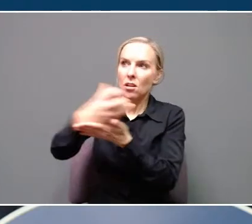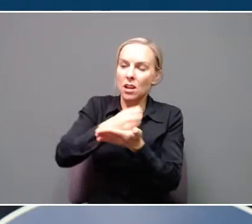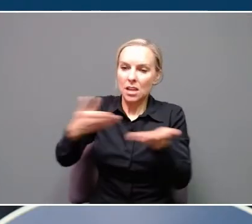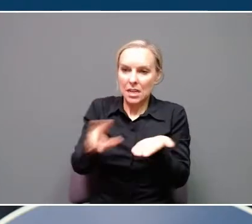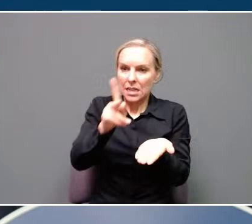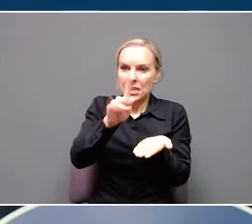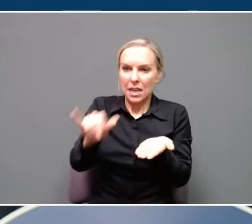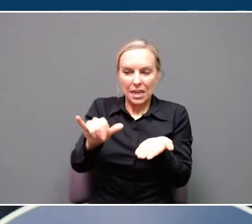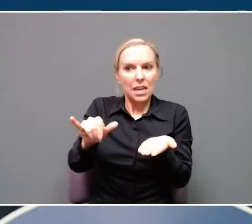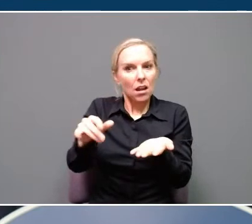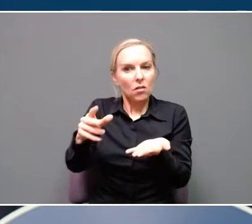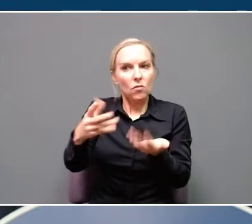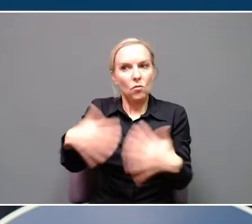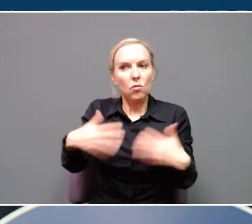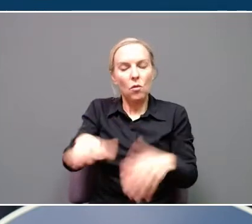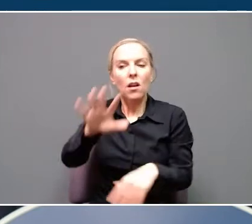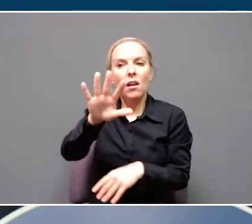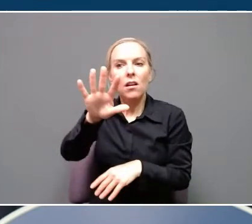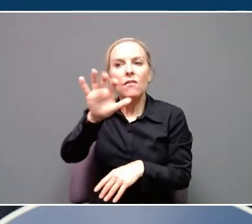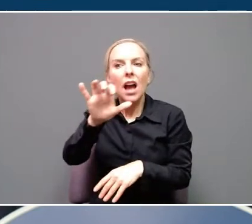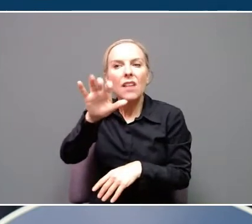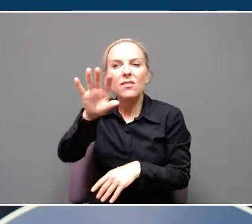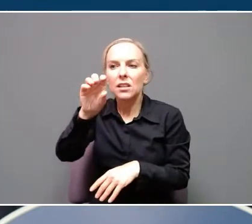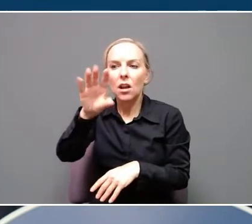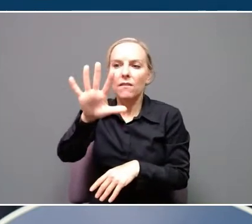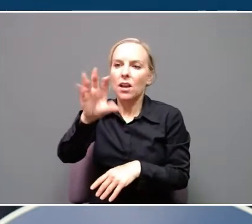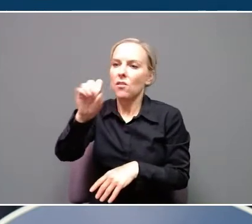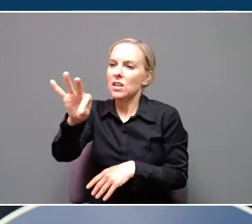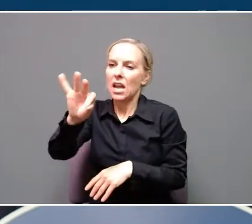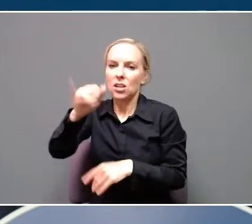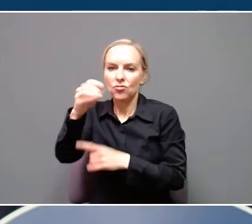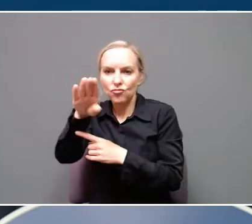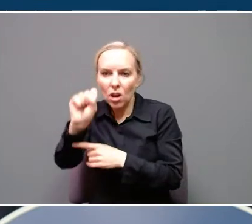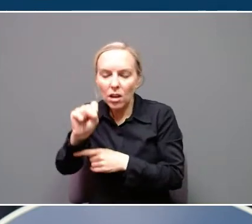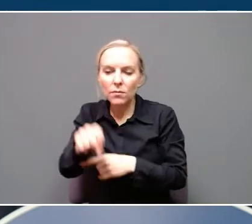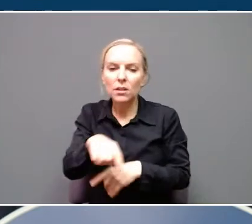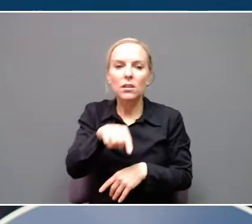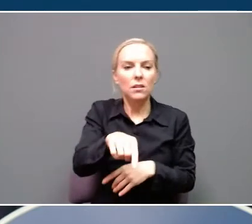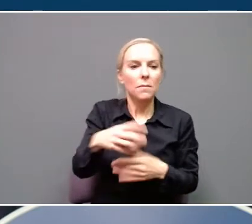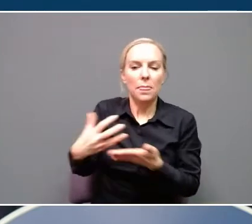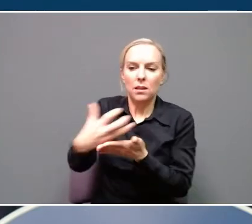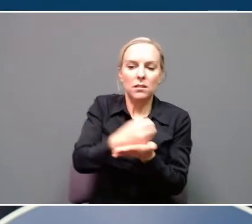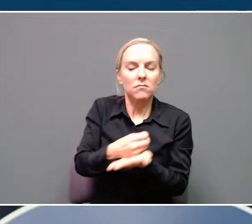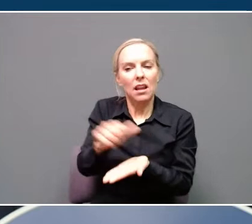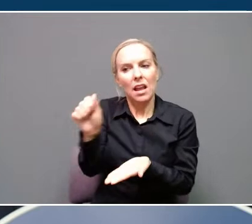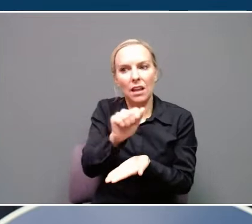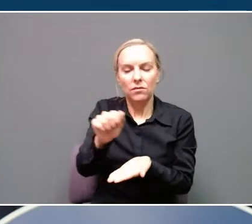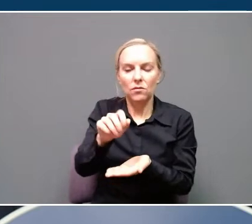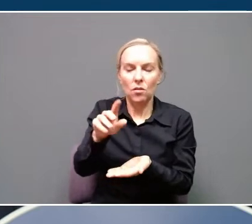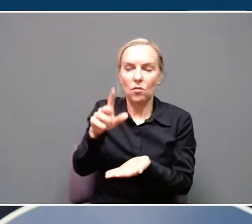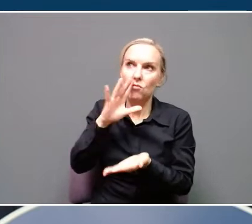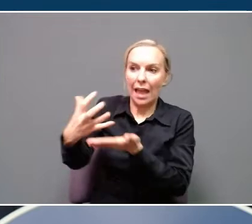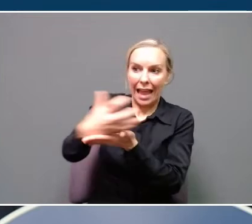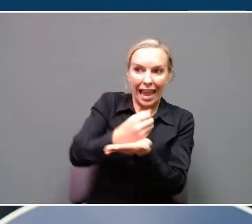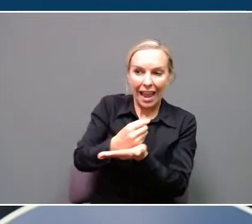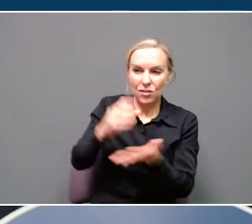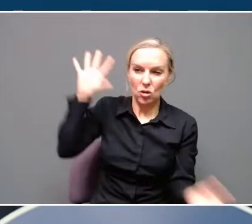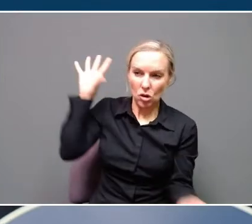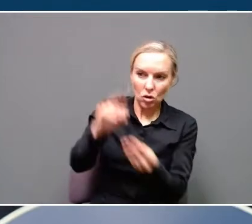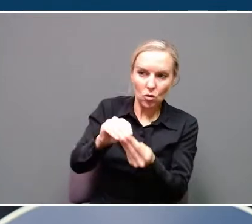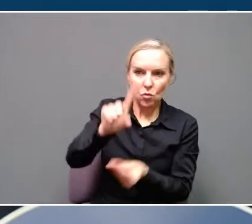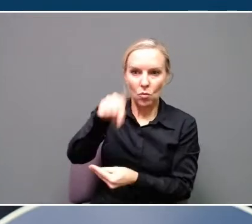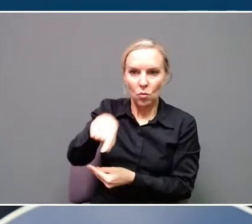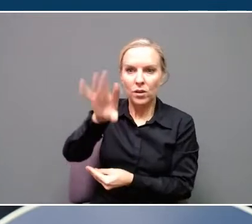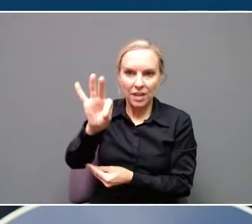jobs, annual payroll exceeding $1.2 billion. Neat set of couples that own and are running